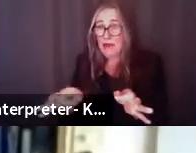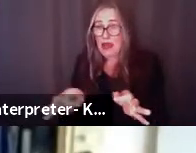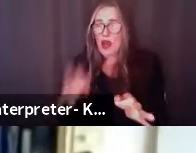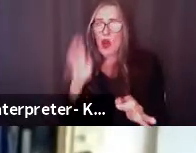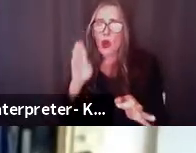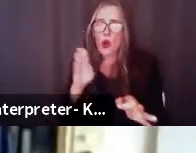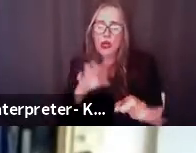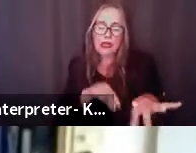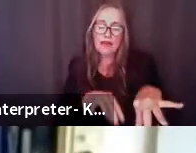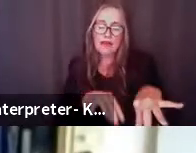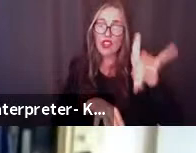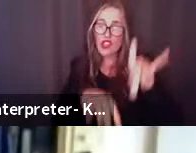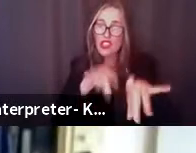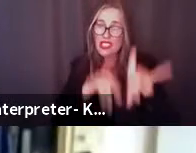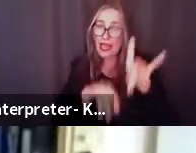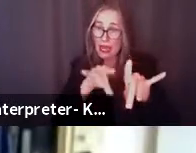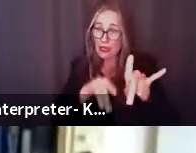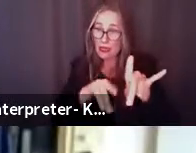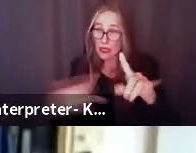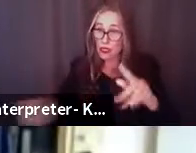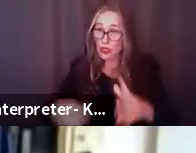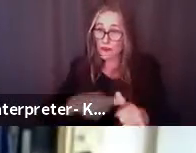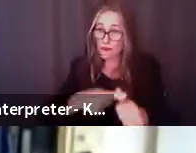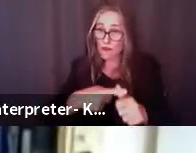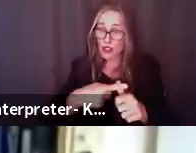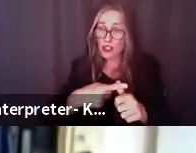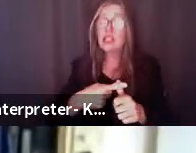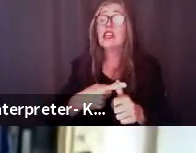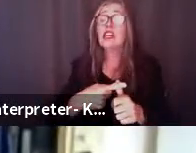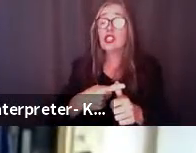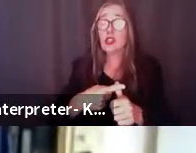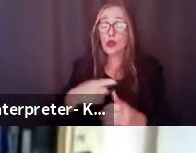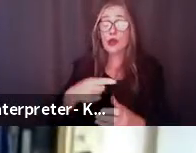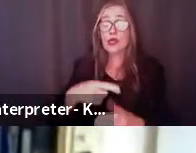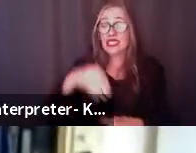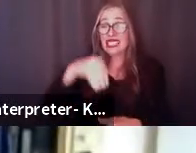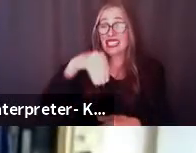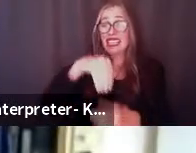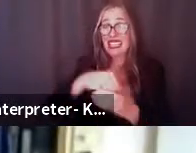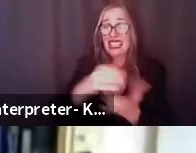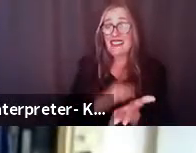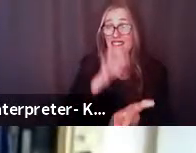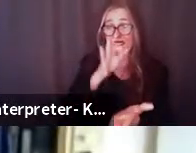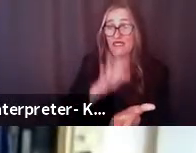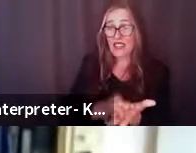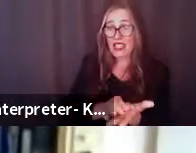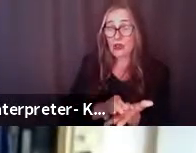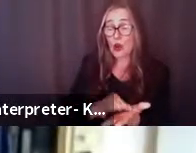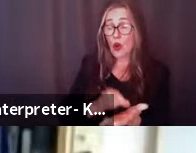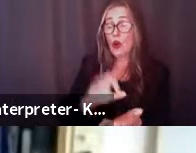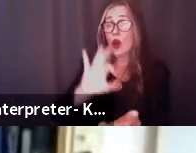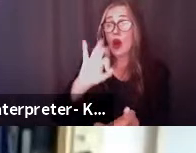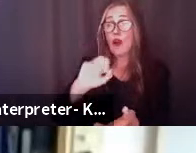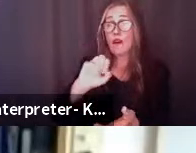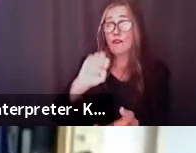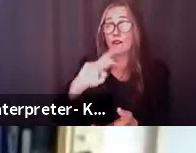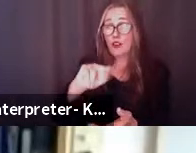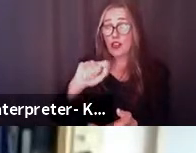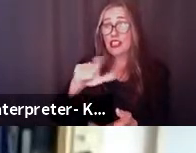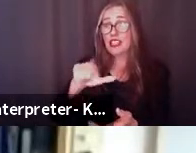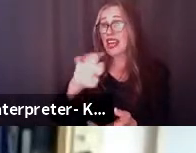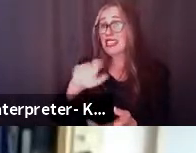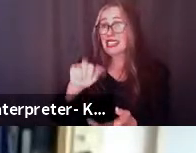this works is the embryos are created through in vitro fertilization their genes are sequenced and run through